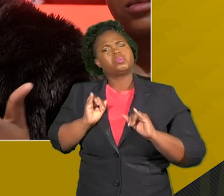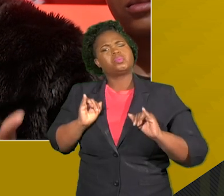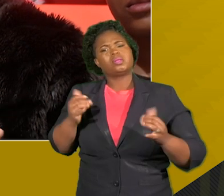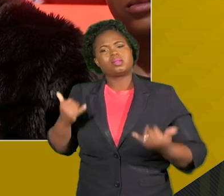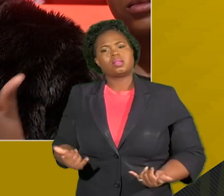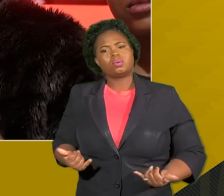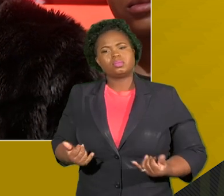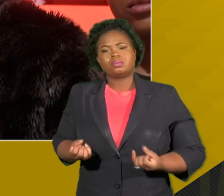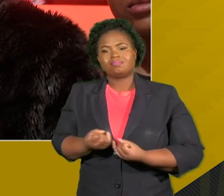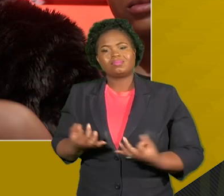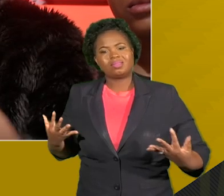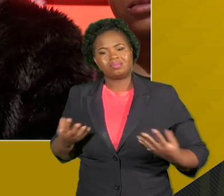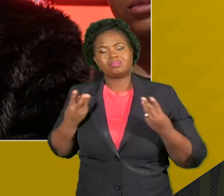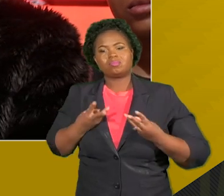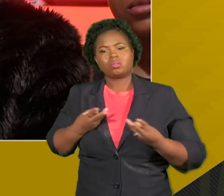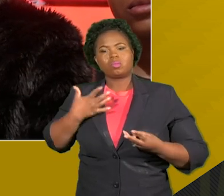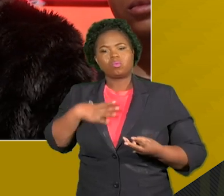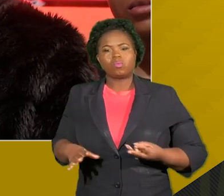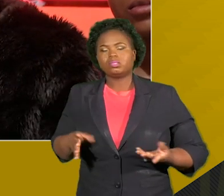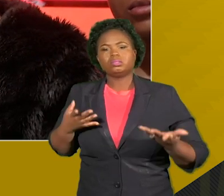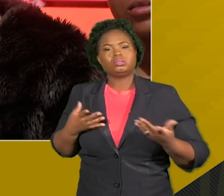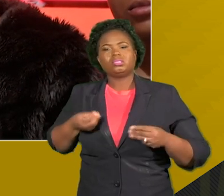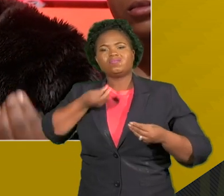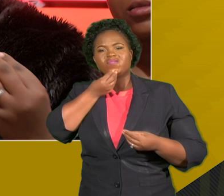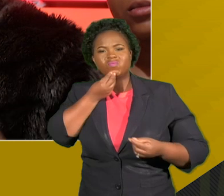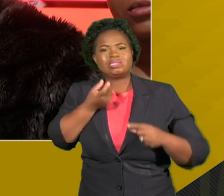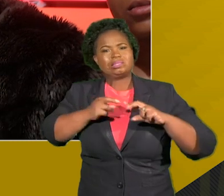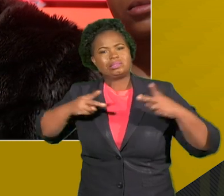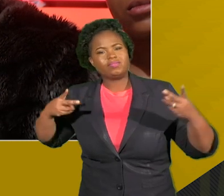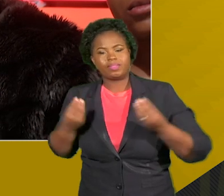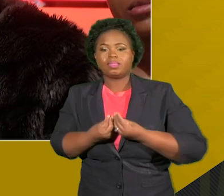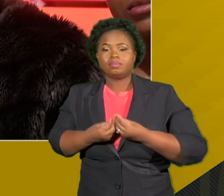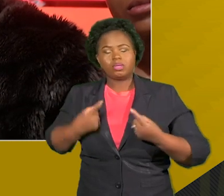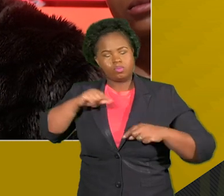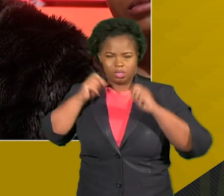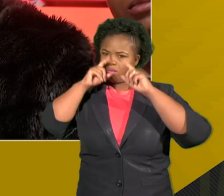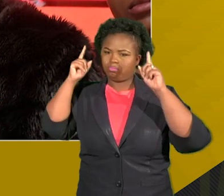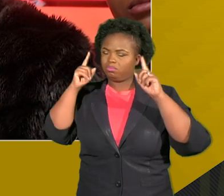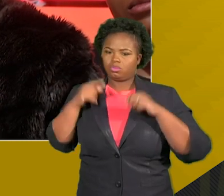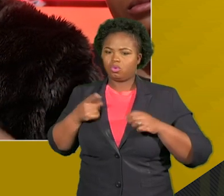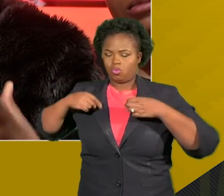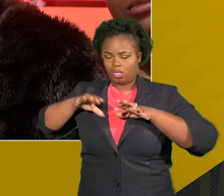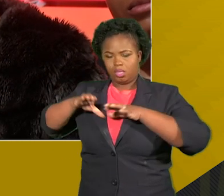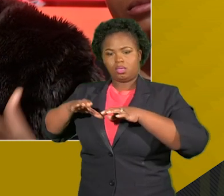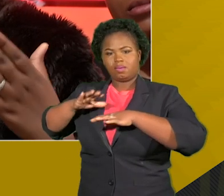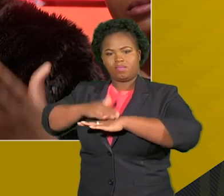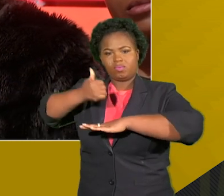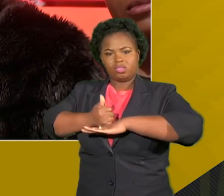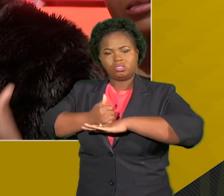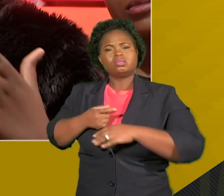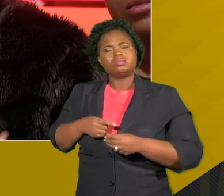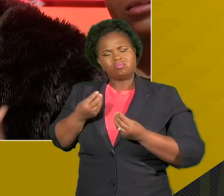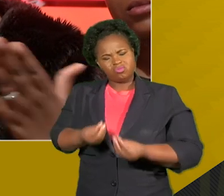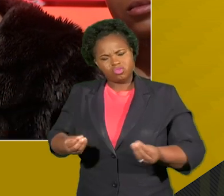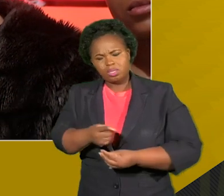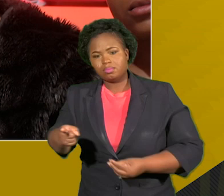bona gore batho ba bantsi ntho e ba nyaka go fa di-chicken soup and all that but ntho e rileng ra e realize at the Madiba Foundation ke gore bana ba swantse gore ba tsebe